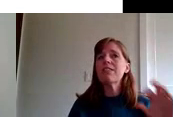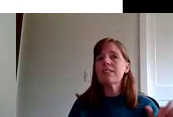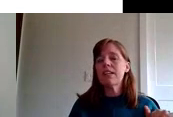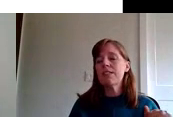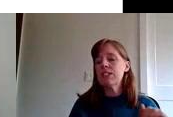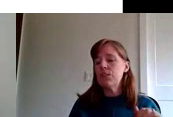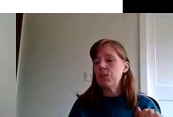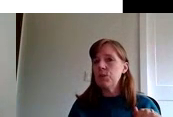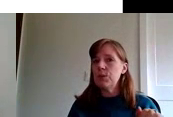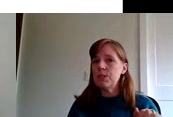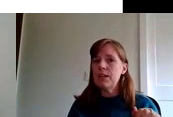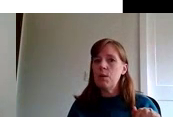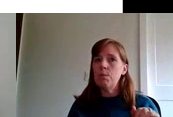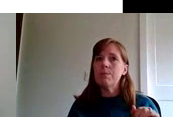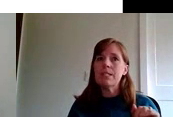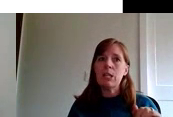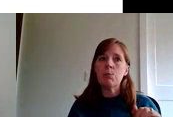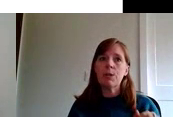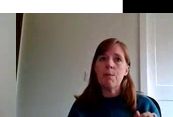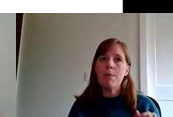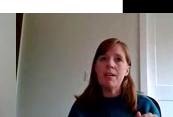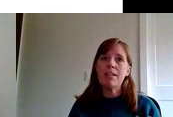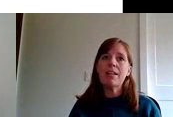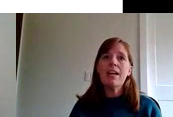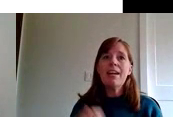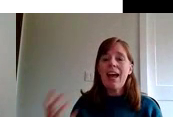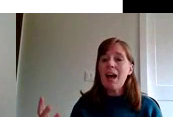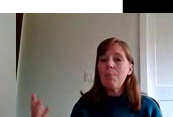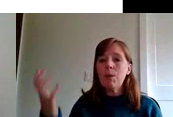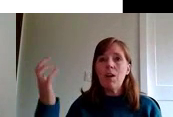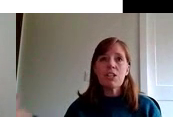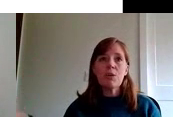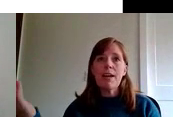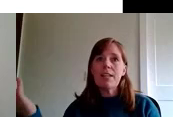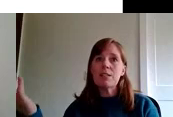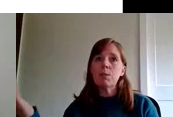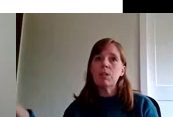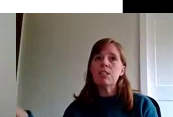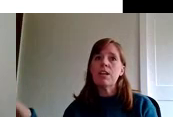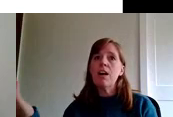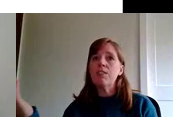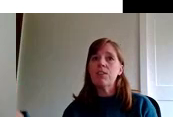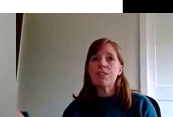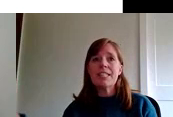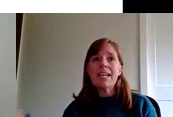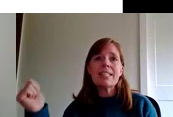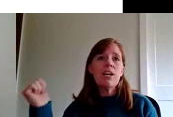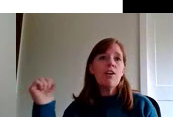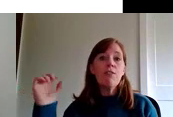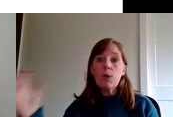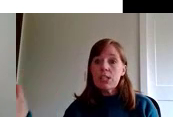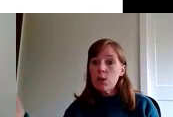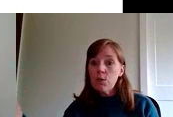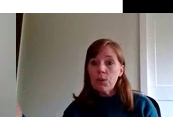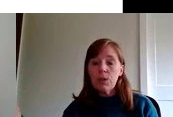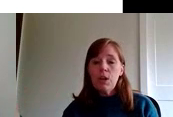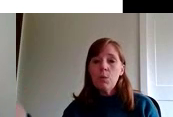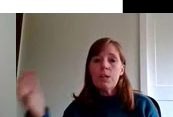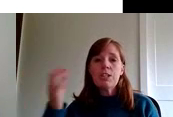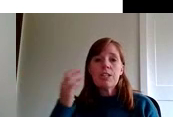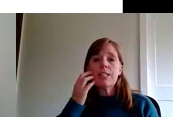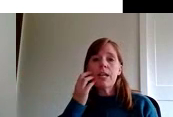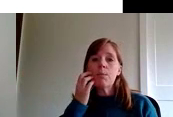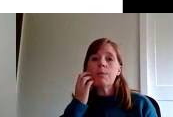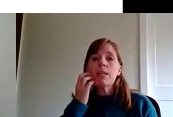Narrator. And I'll dive into a few of those deeper in a minute. And Apple also has the ability to hover over text,